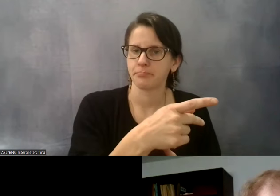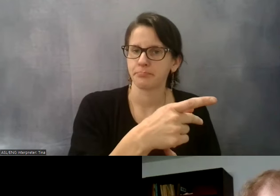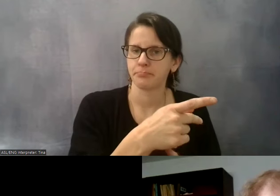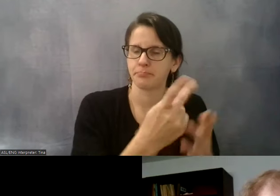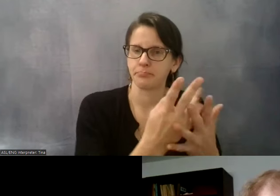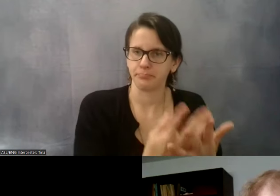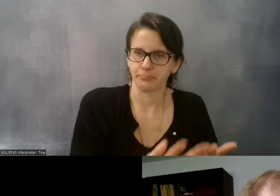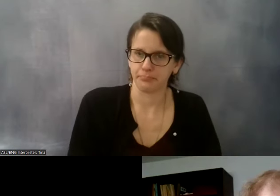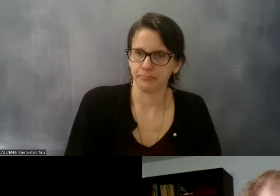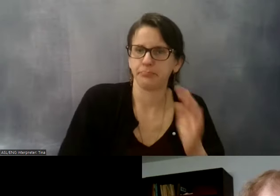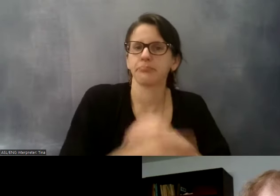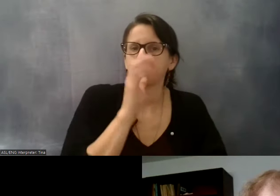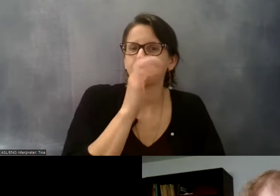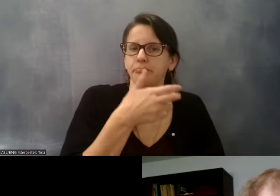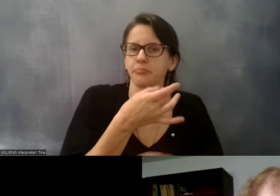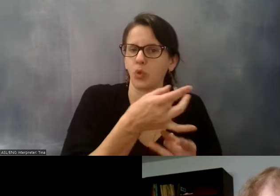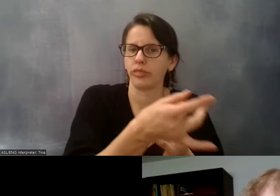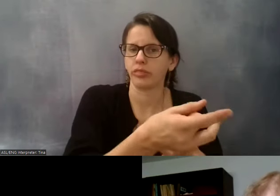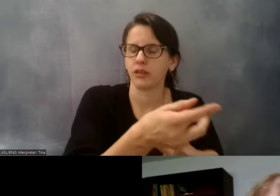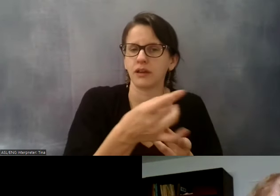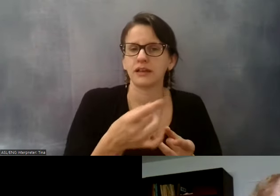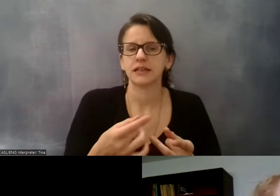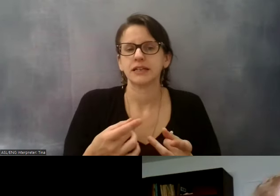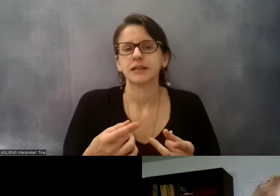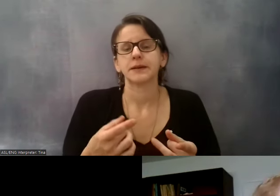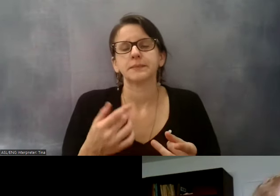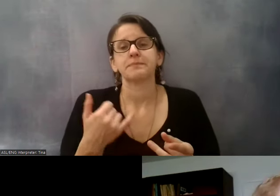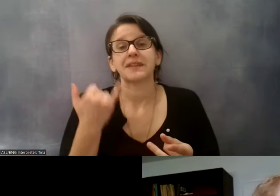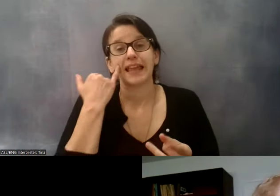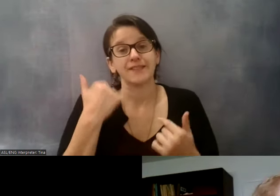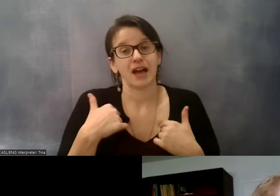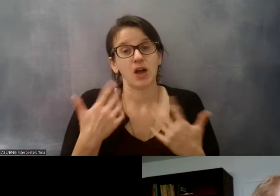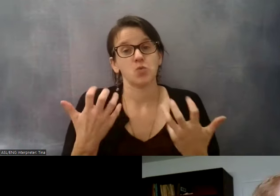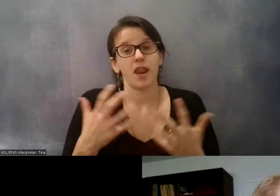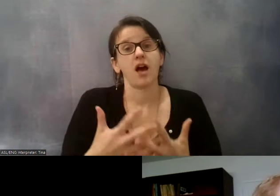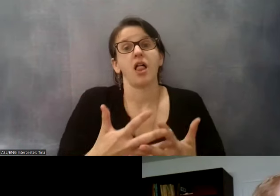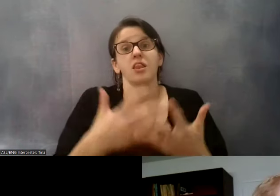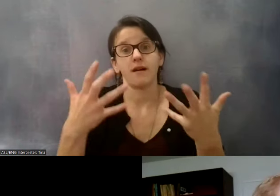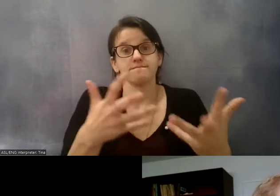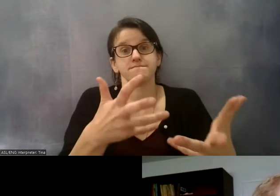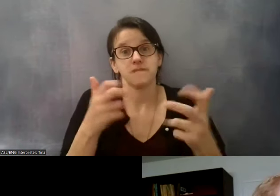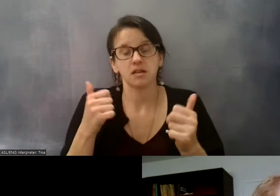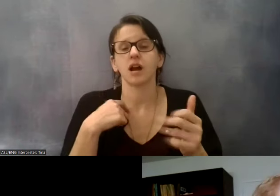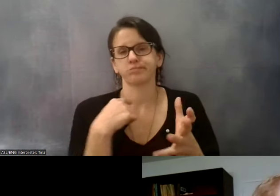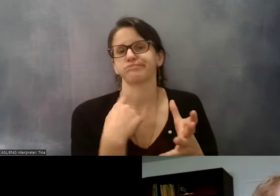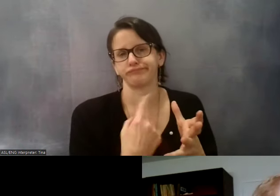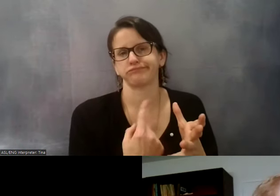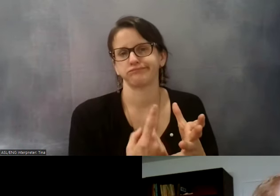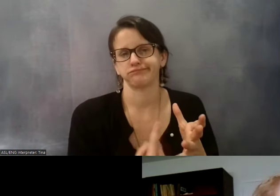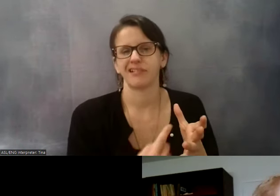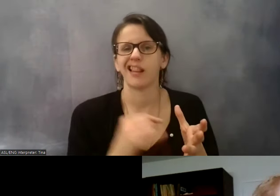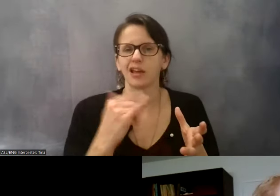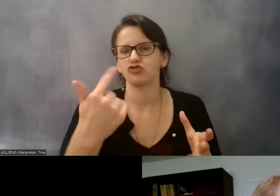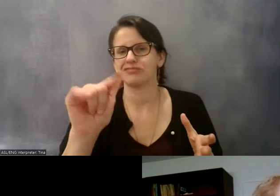cons. Personally, I'm more of a fan of blending if I want to get a lot in quickly to make a kind of green